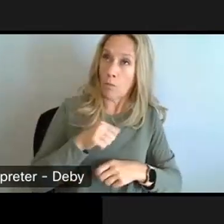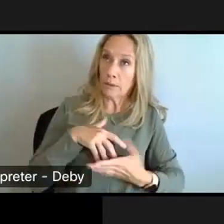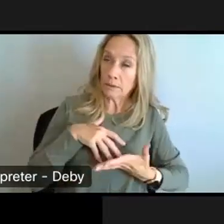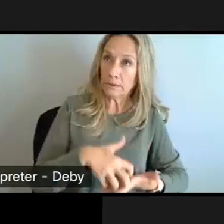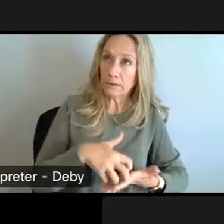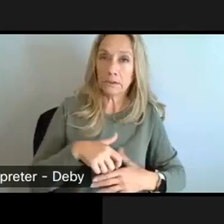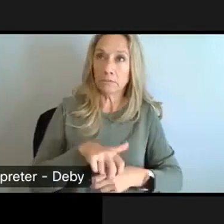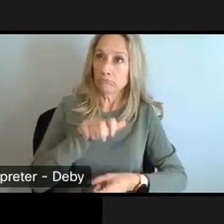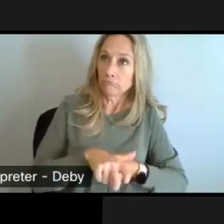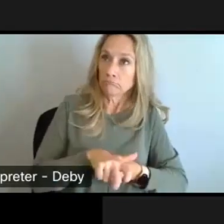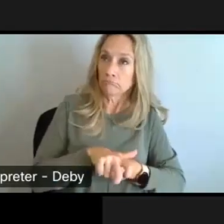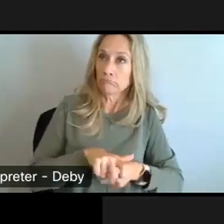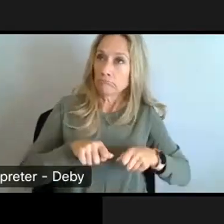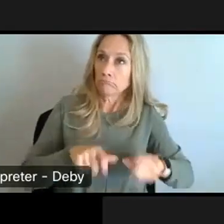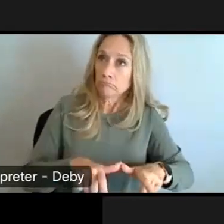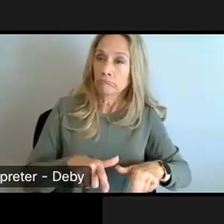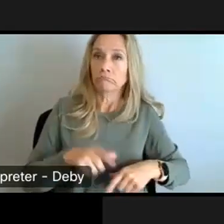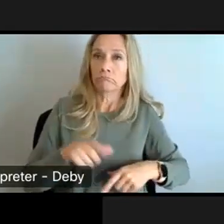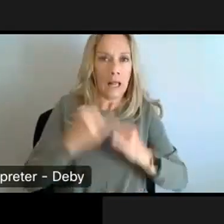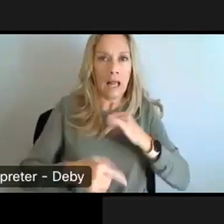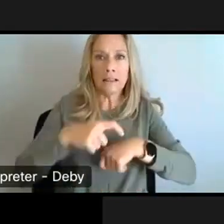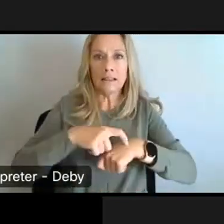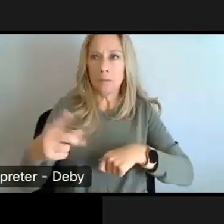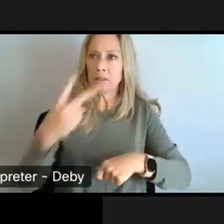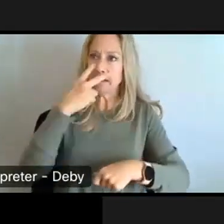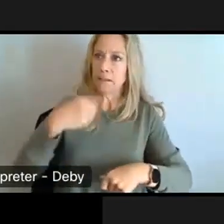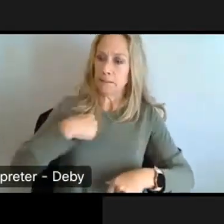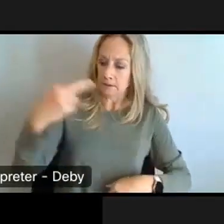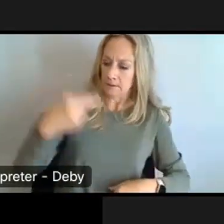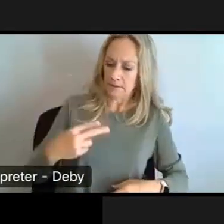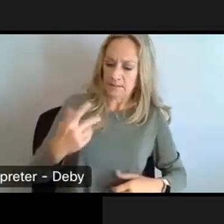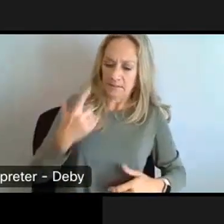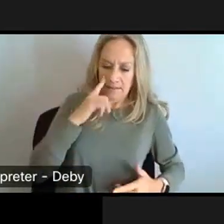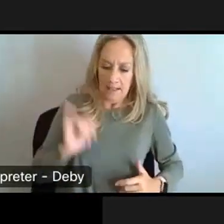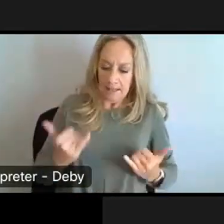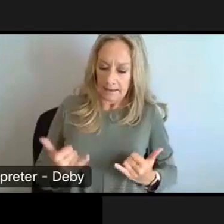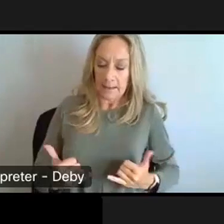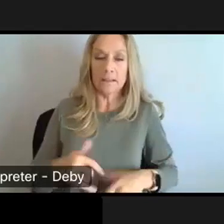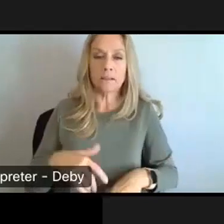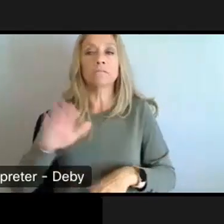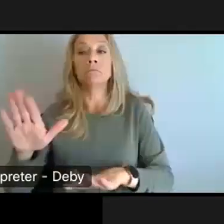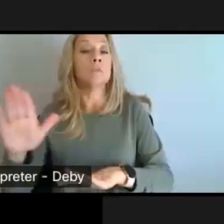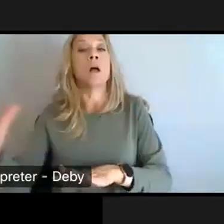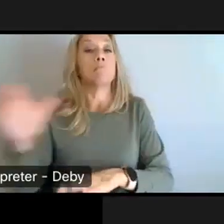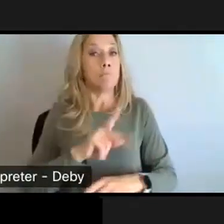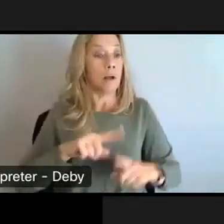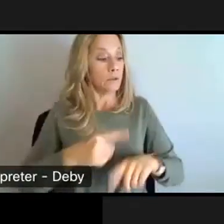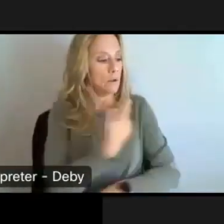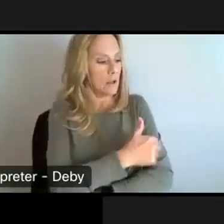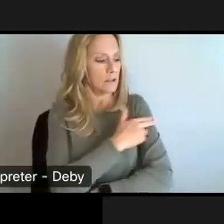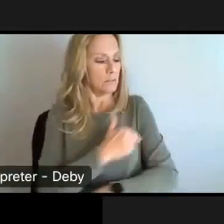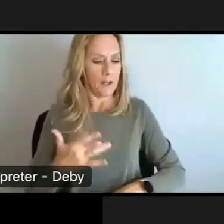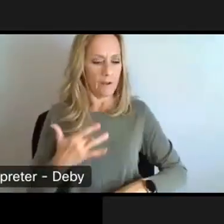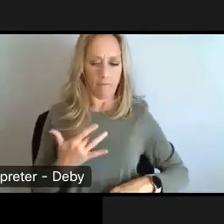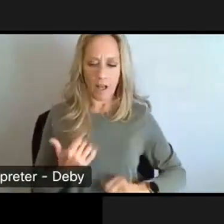and it's the last time they'll ever see me in this state. And so when I got back to the hospital, it kind of lit a fire underneath